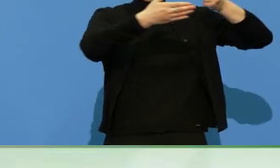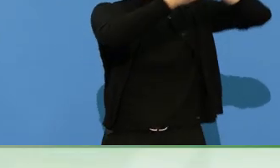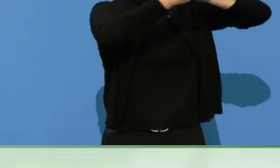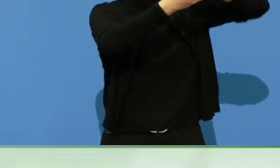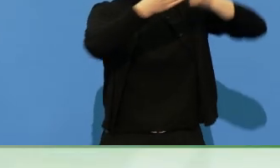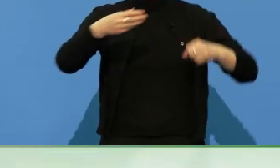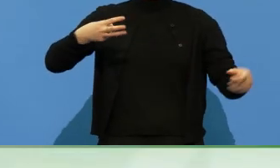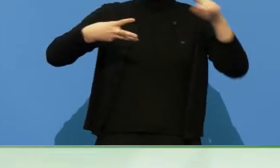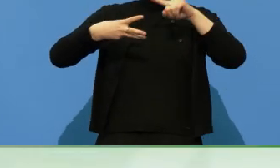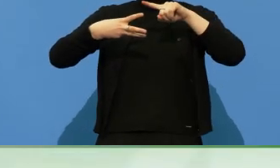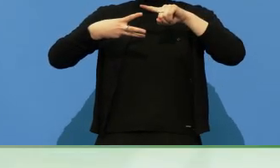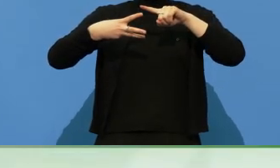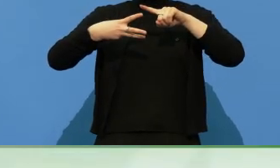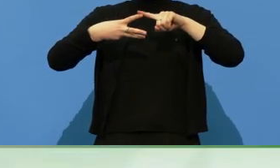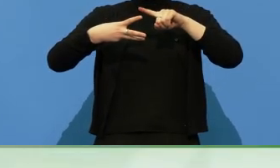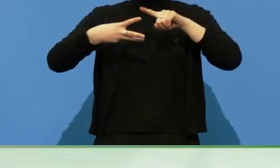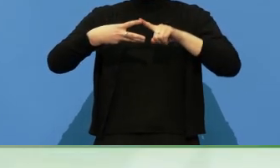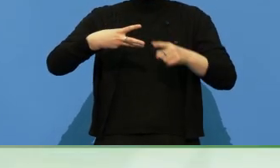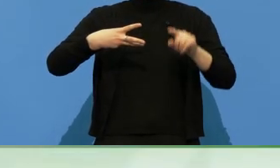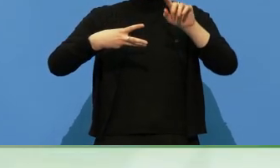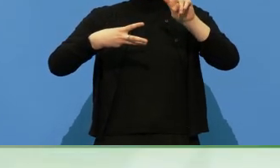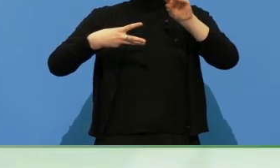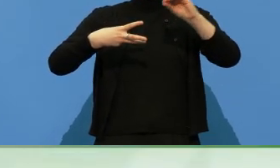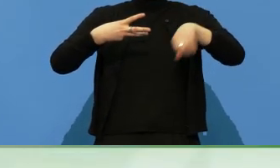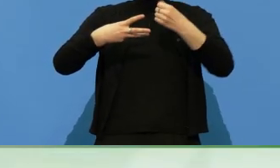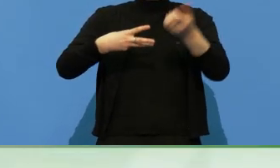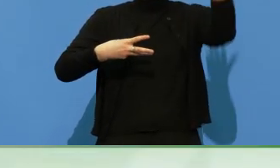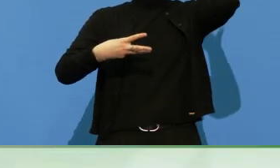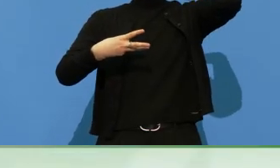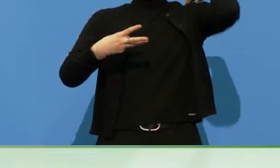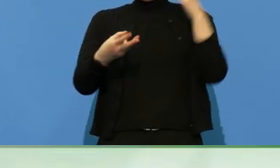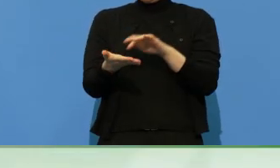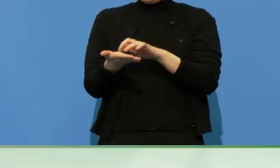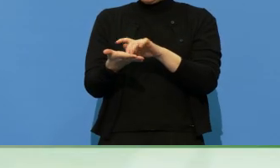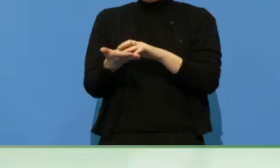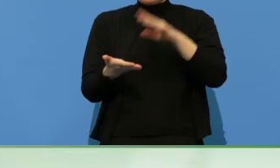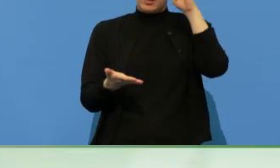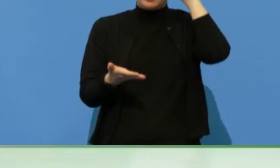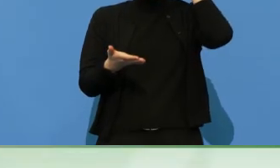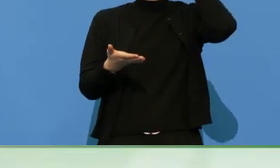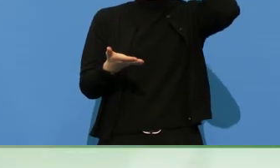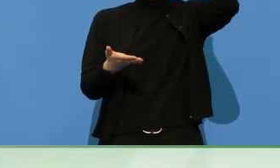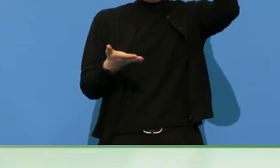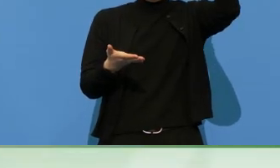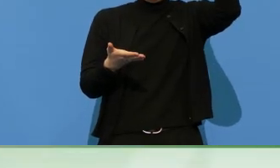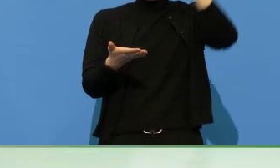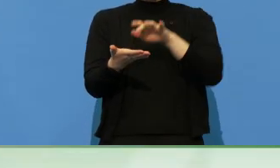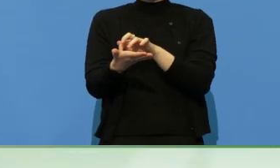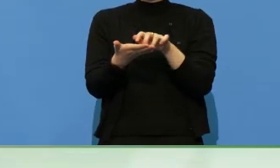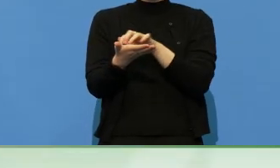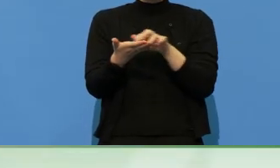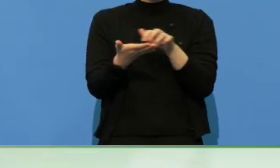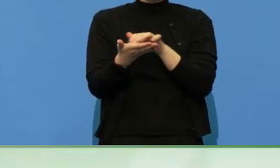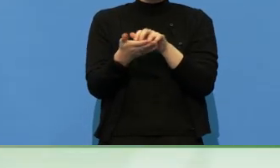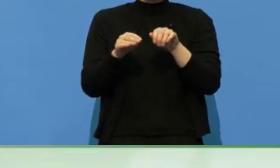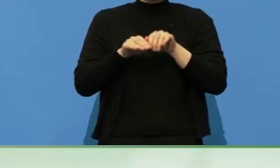invent at the age of 16 the Braille code. He was student in the institution I am director now.